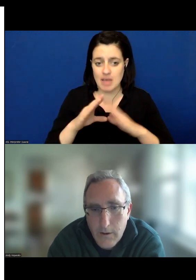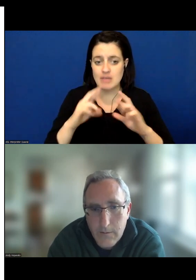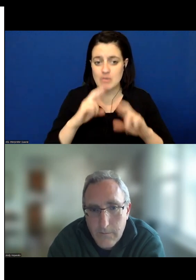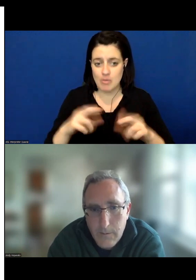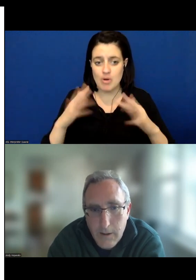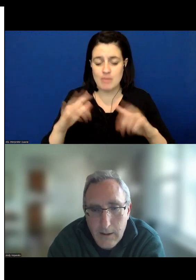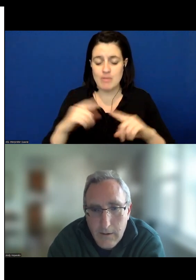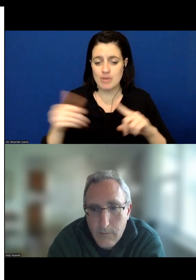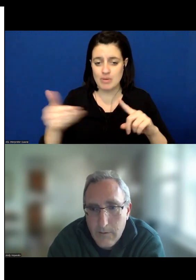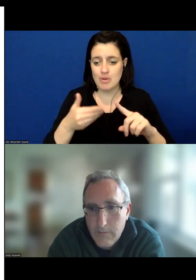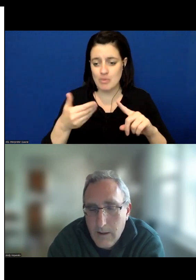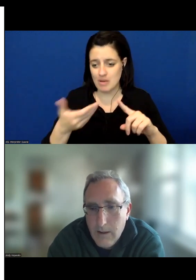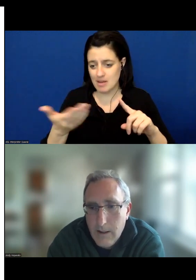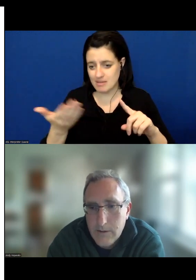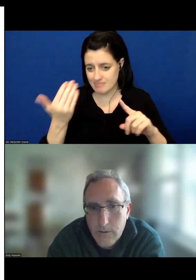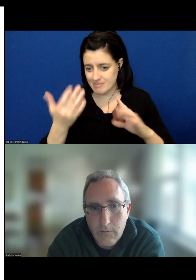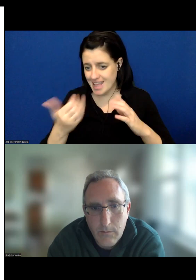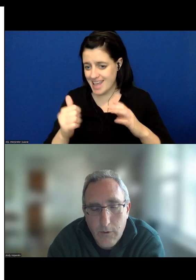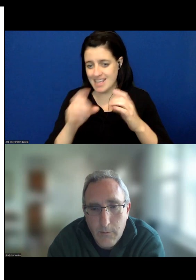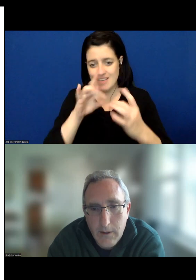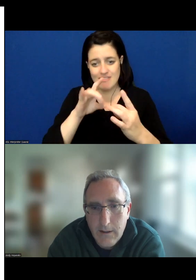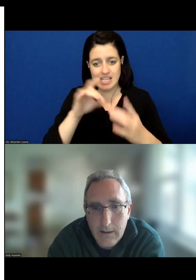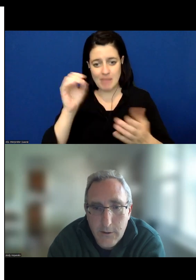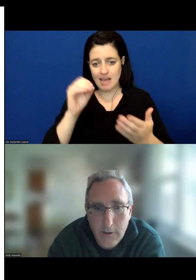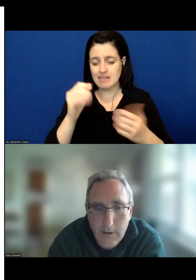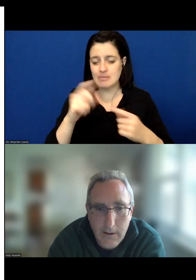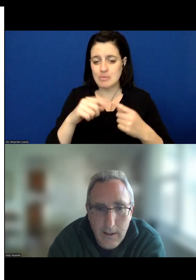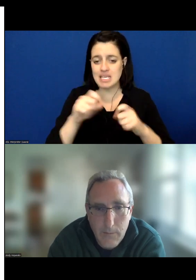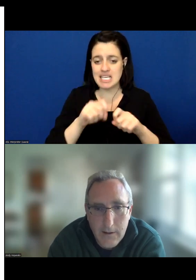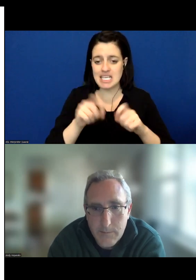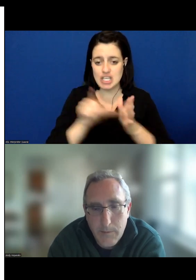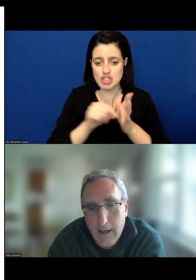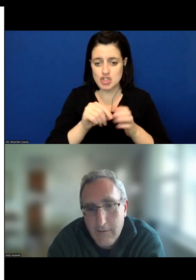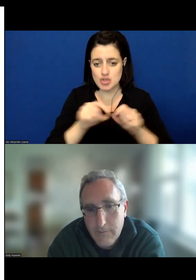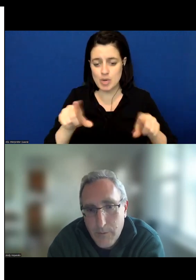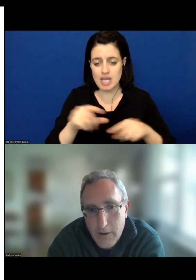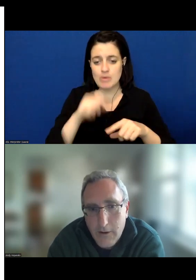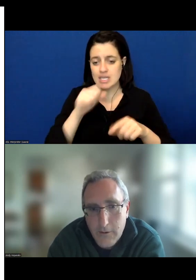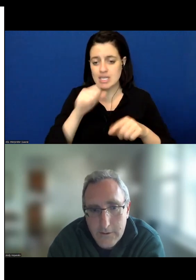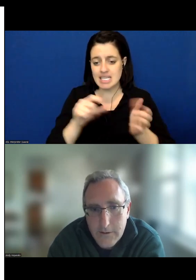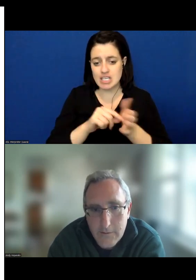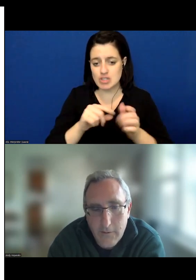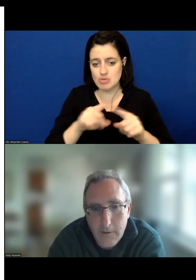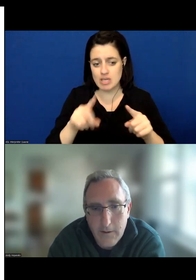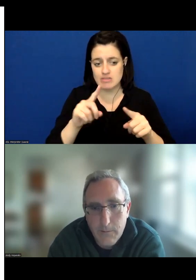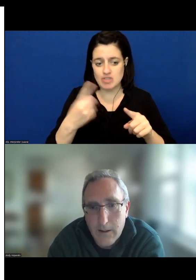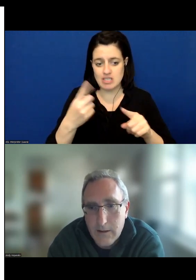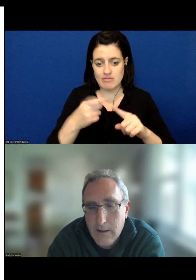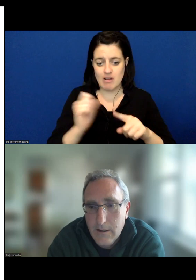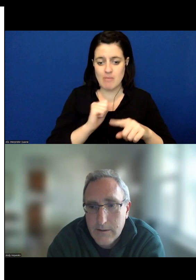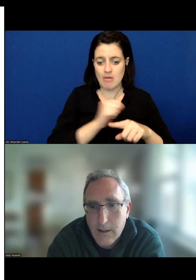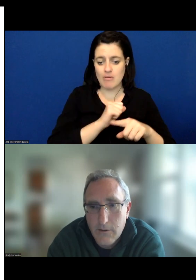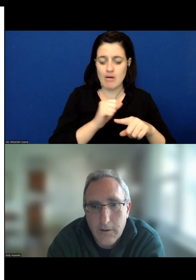also welcome feedback now that we've issued the report. We didn't issue it on anybody's behalf but our own. It's just from the